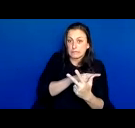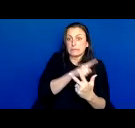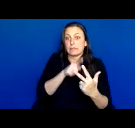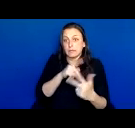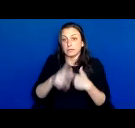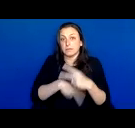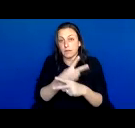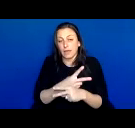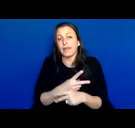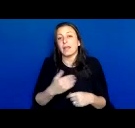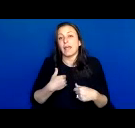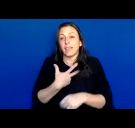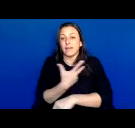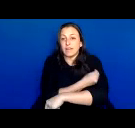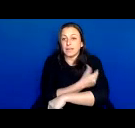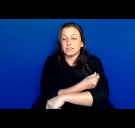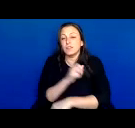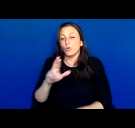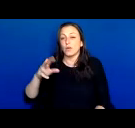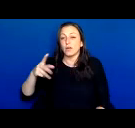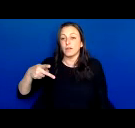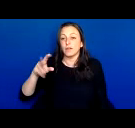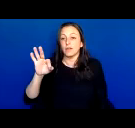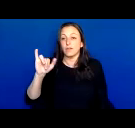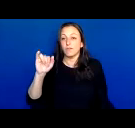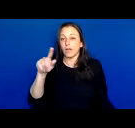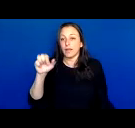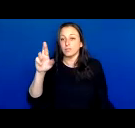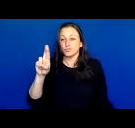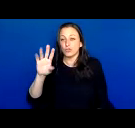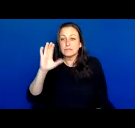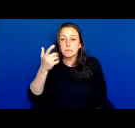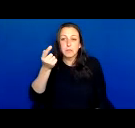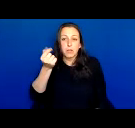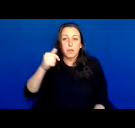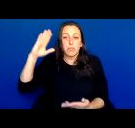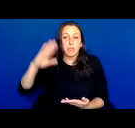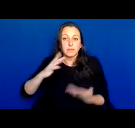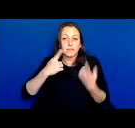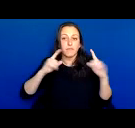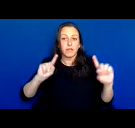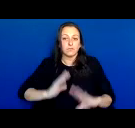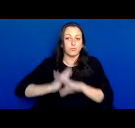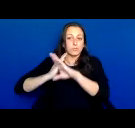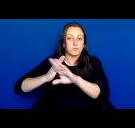vaccines, or at least Pfizer, having slightly less effectiveness. Is there anything people should be